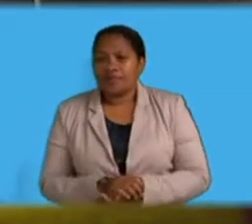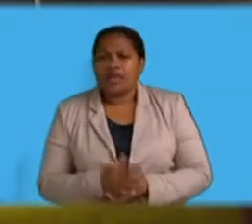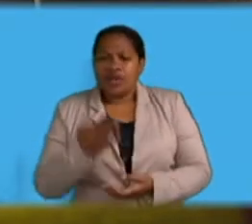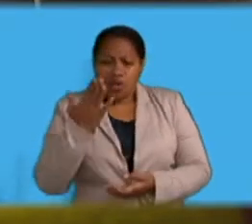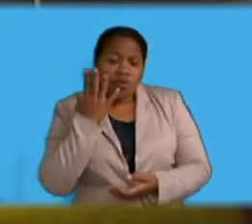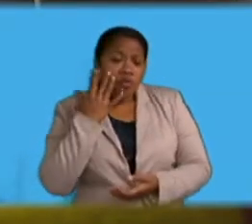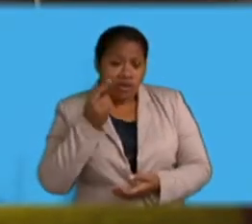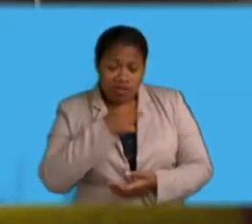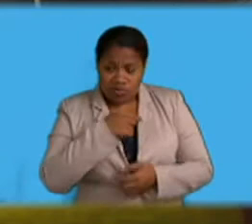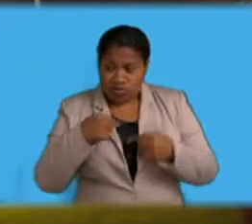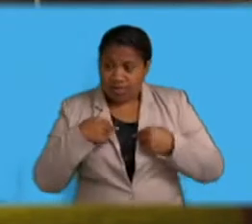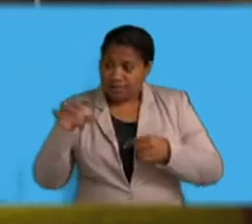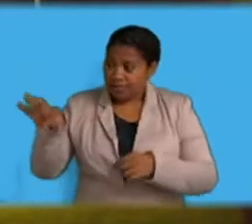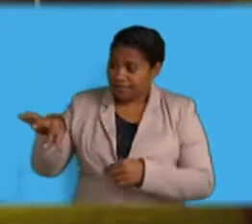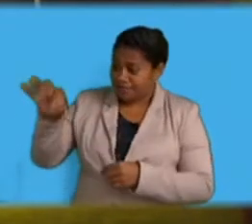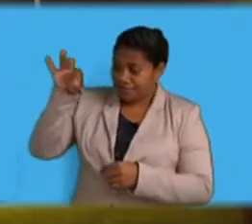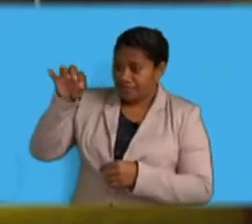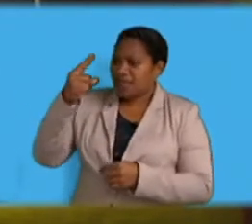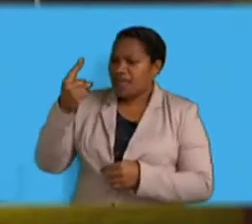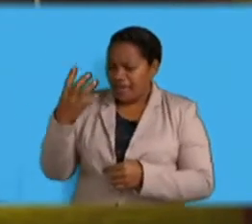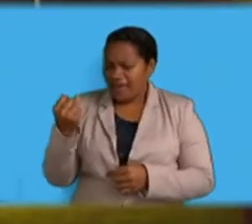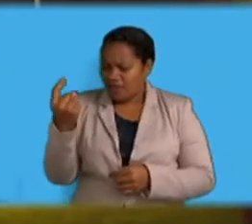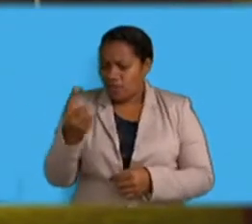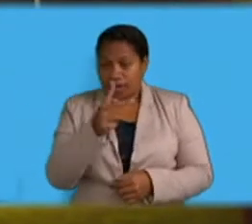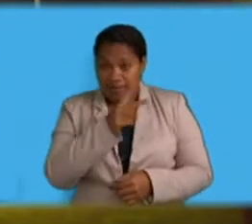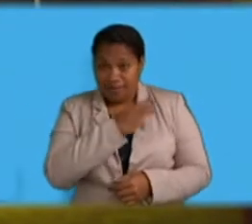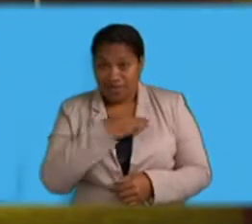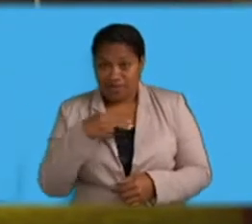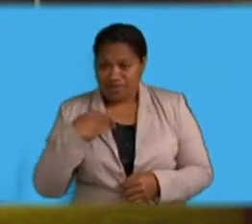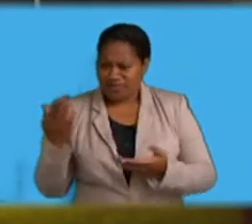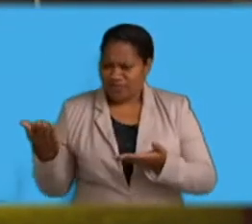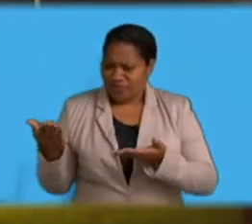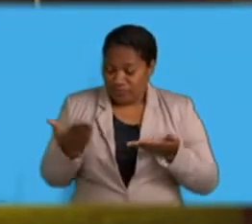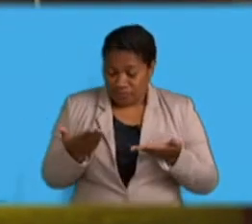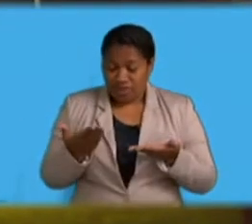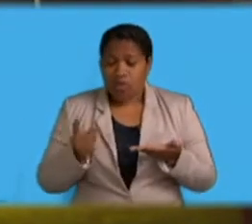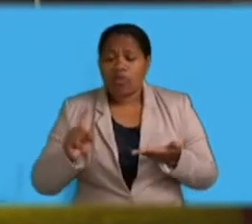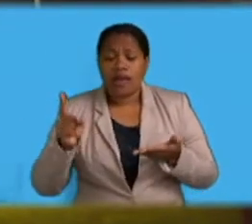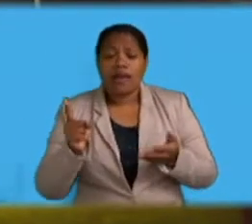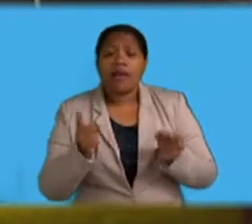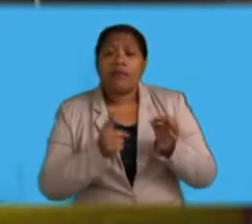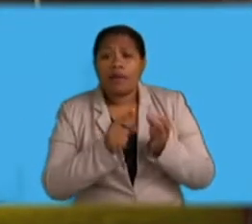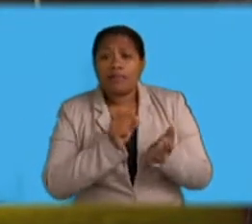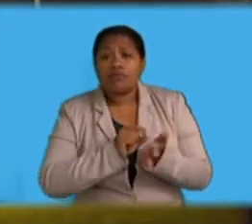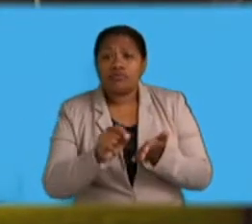ministry that we were given as a portfolio. The permanent secretary